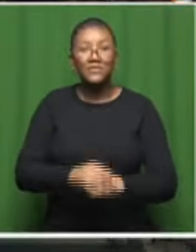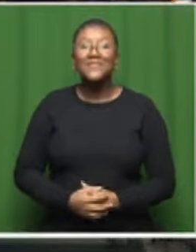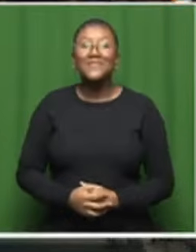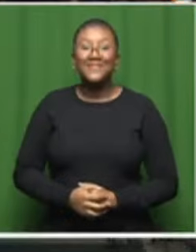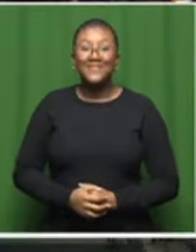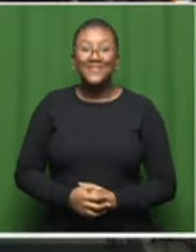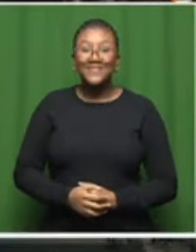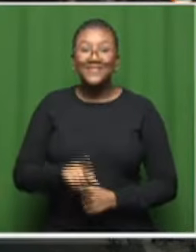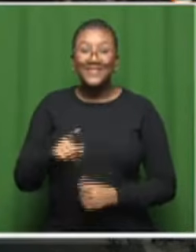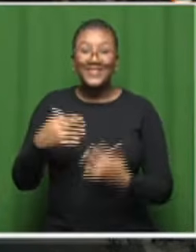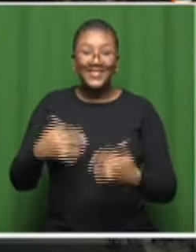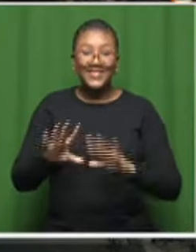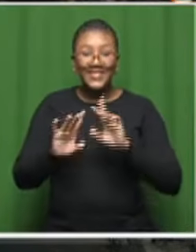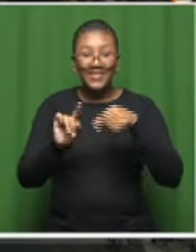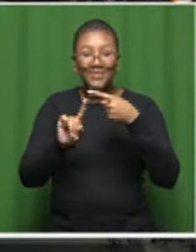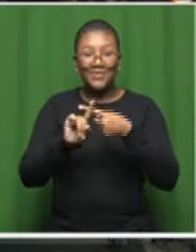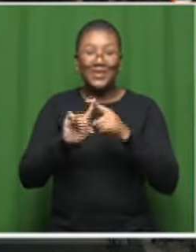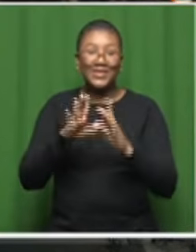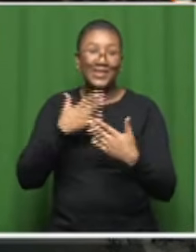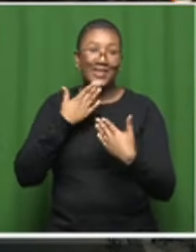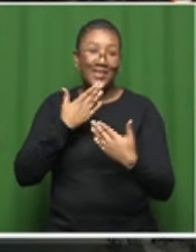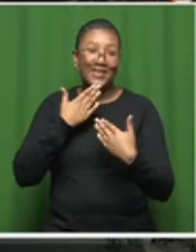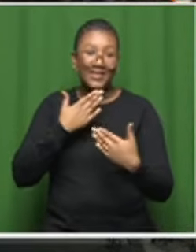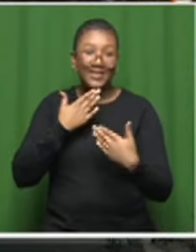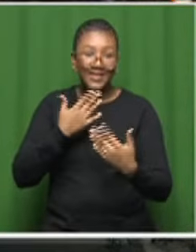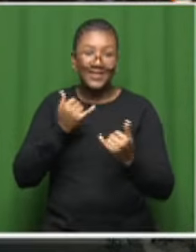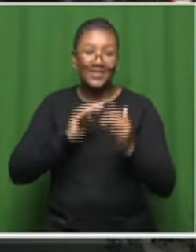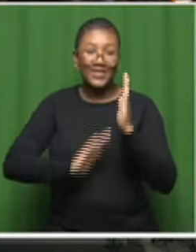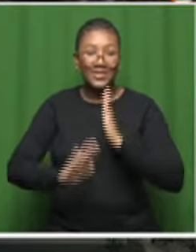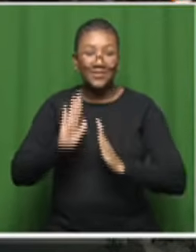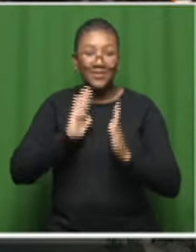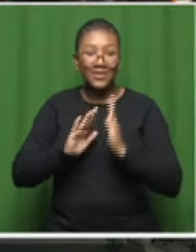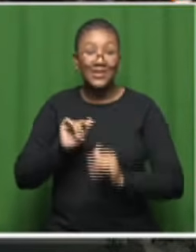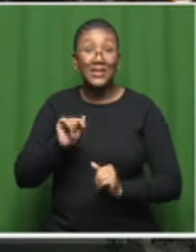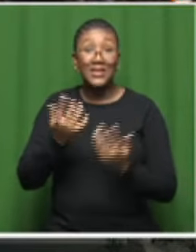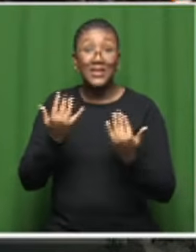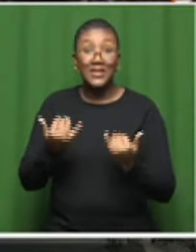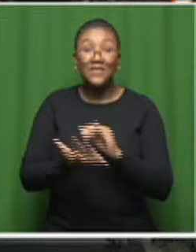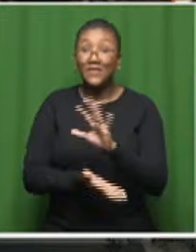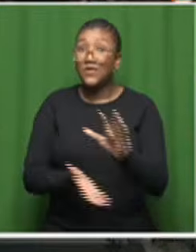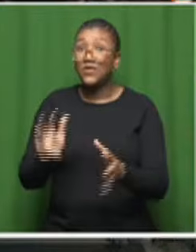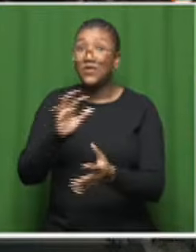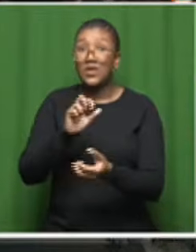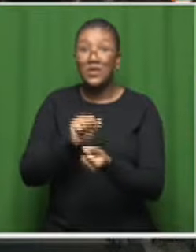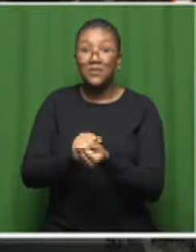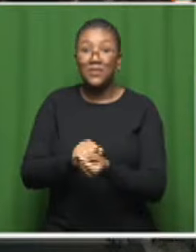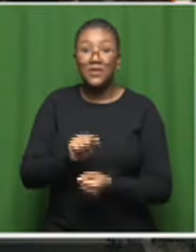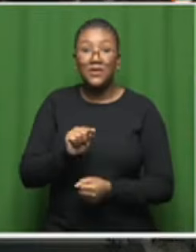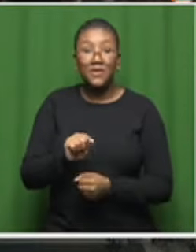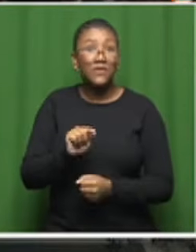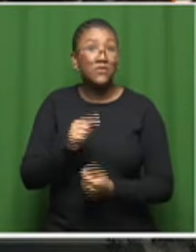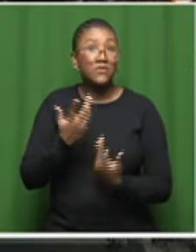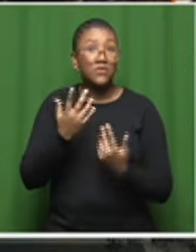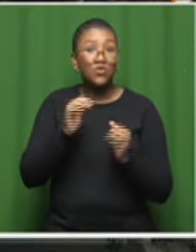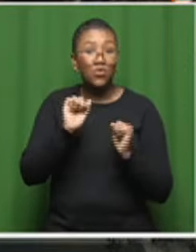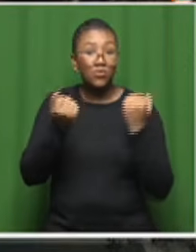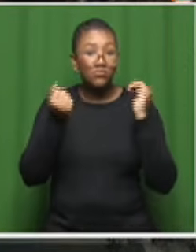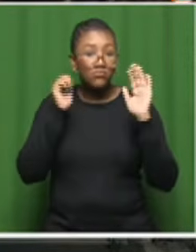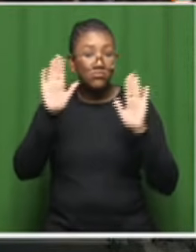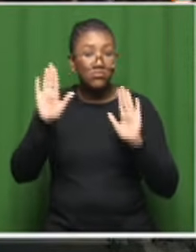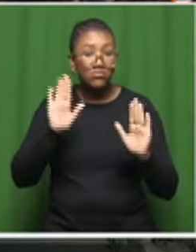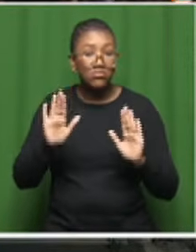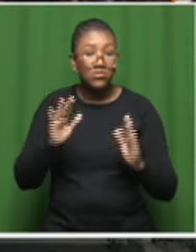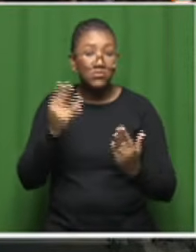that is such a positive outlook, and thank you for sharing that reality on the ground. I think just as we wrap up, I just want to look at some of your showcases at the ABSA